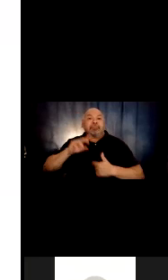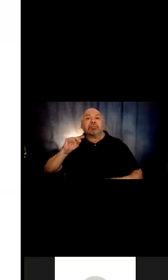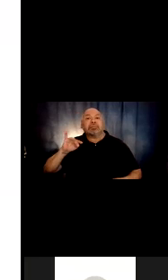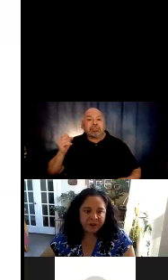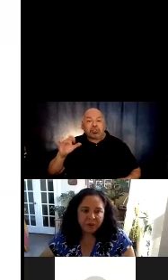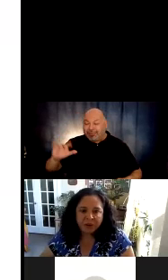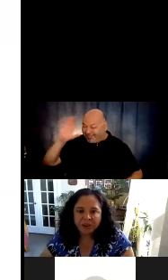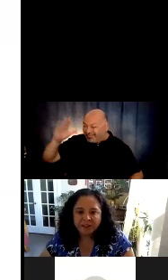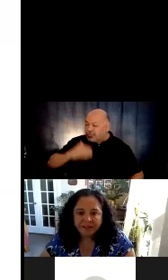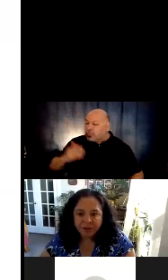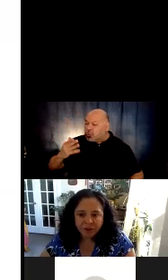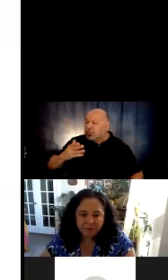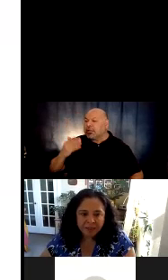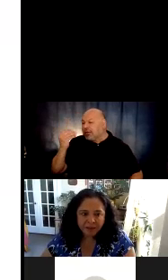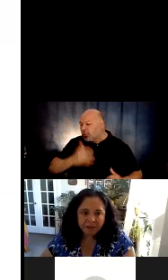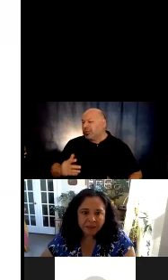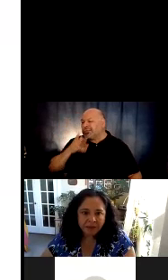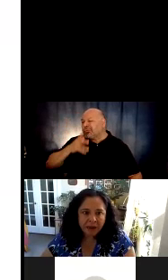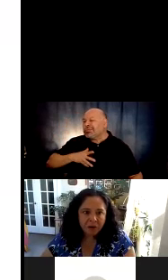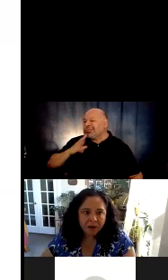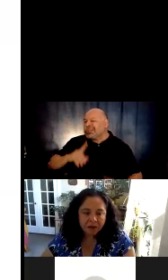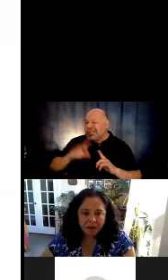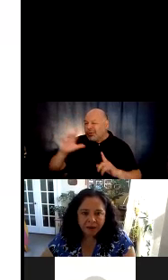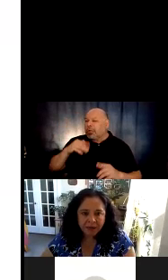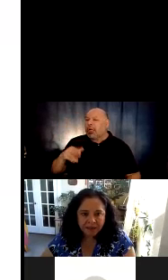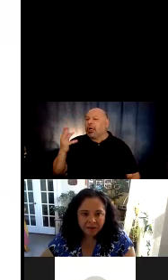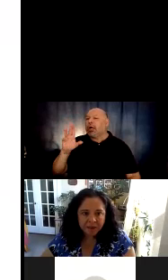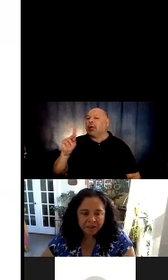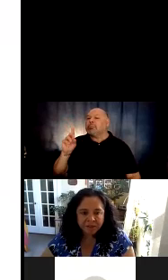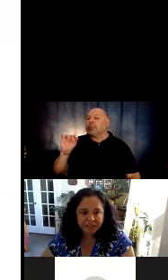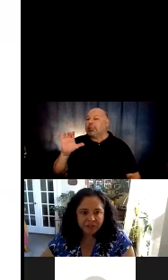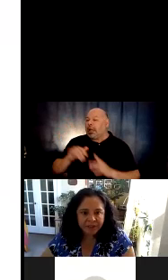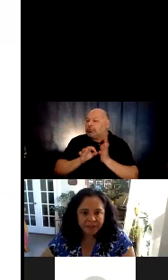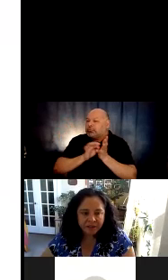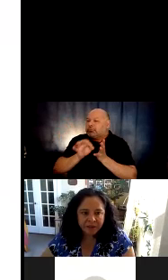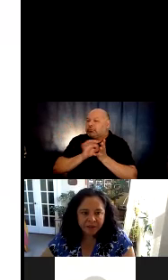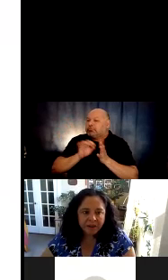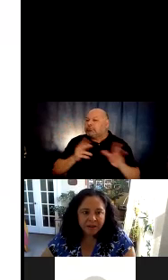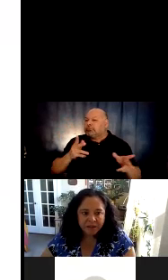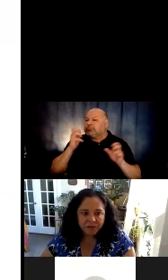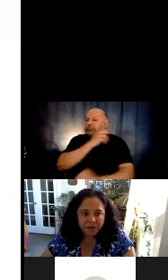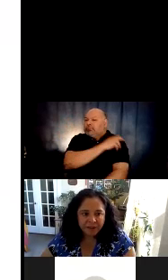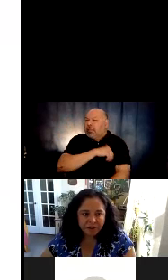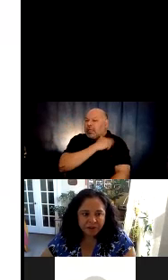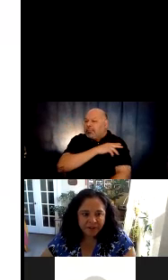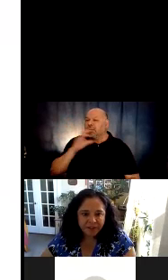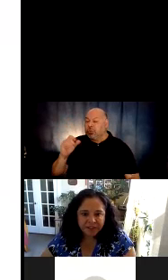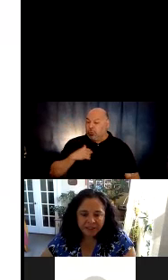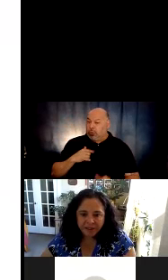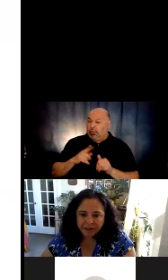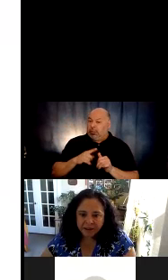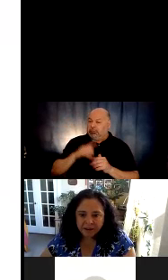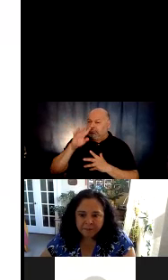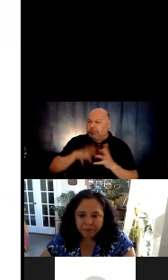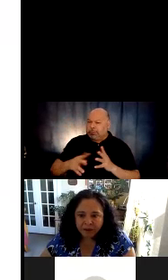Good morning, everyone. We wanted to give you an update on how our case counts and hospitalization rates are going. So on this graph, you can